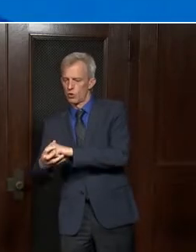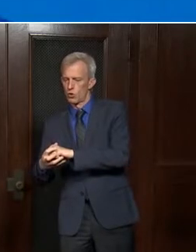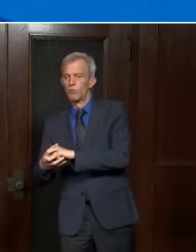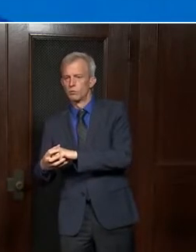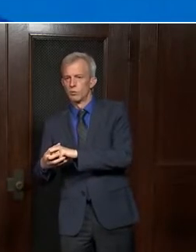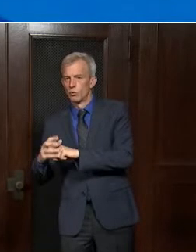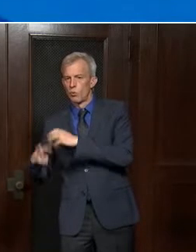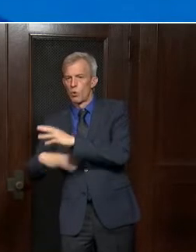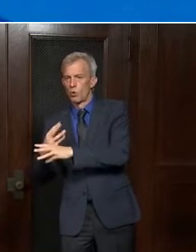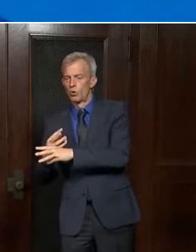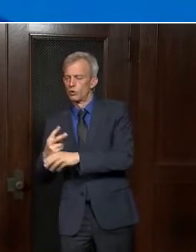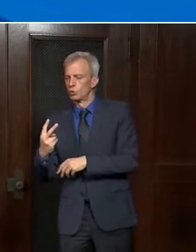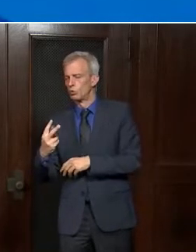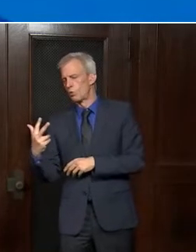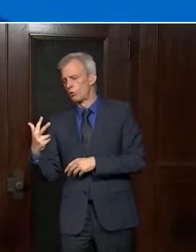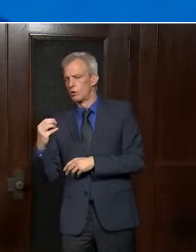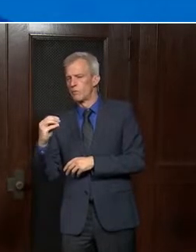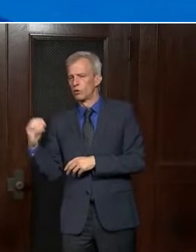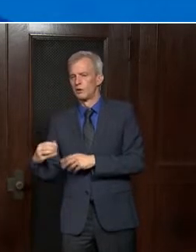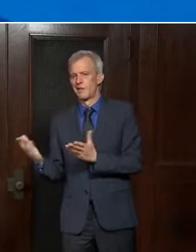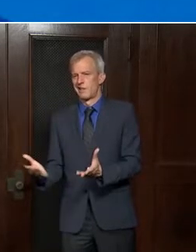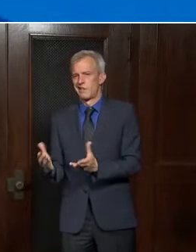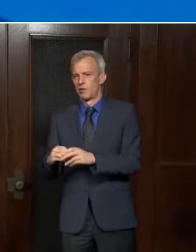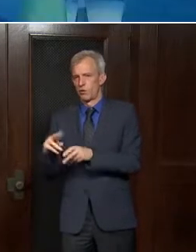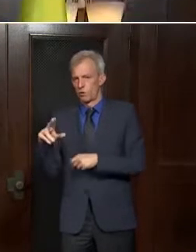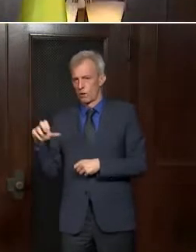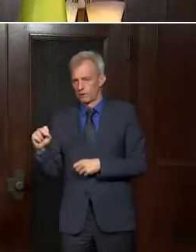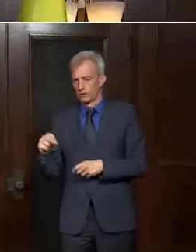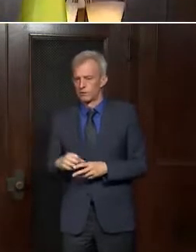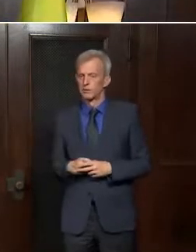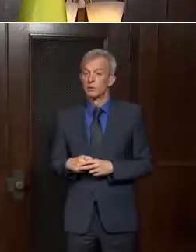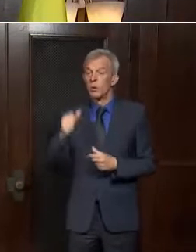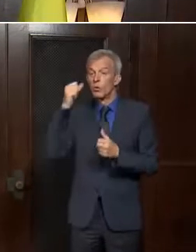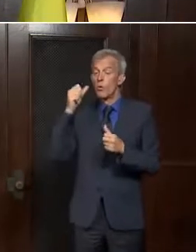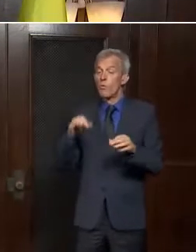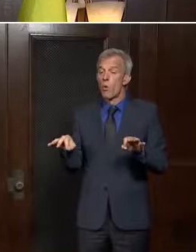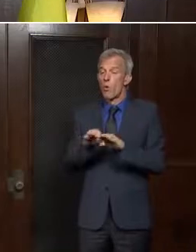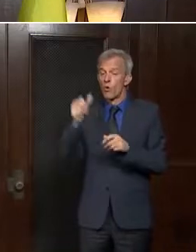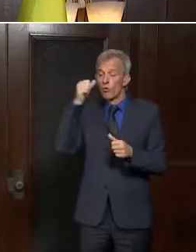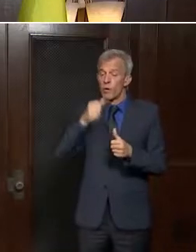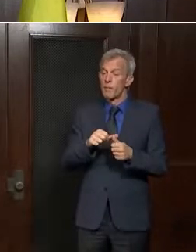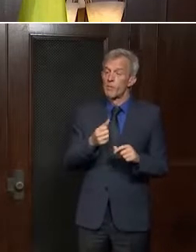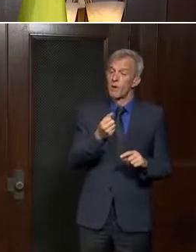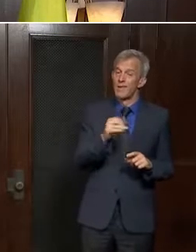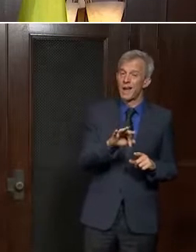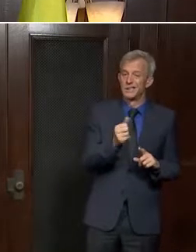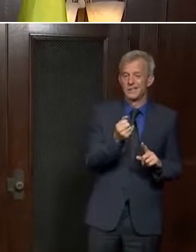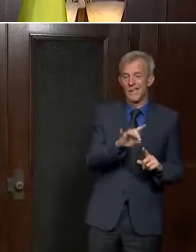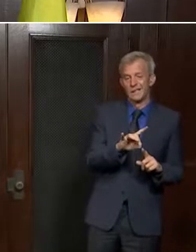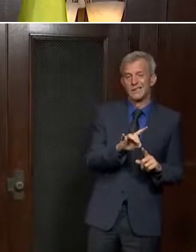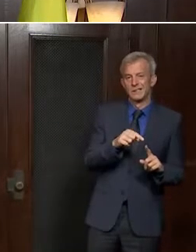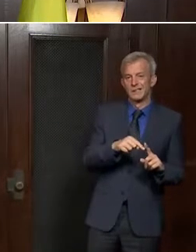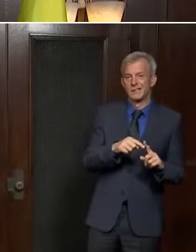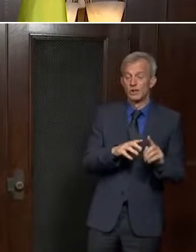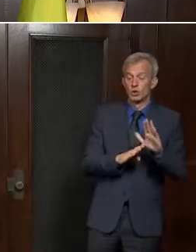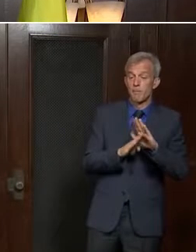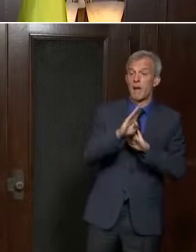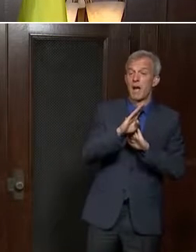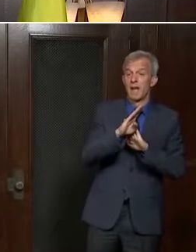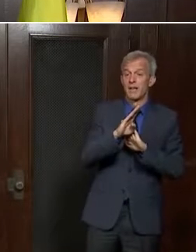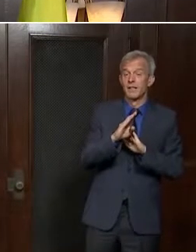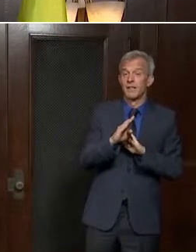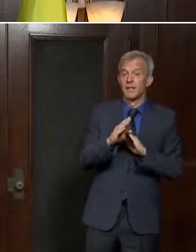3% here in the United States. And it's important to remember the 1918 flu spike saw not one, not two,